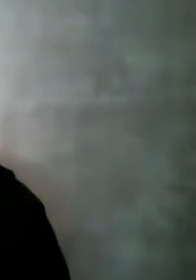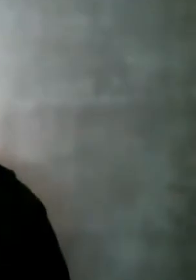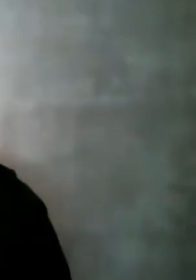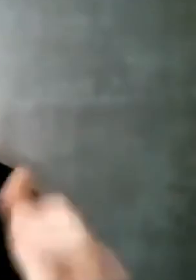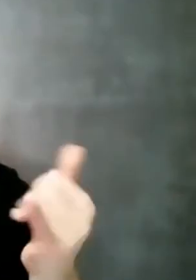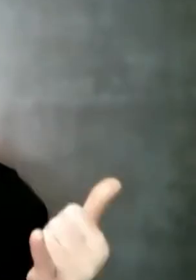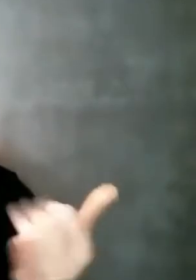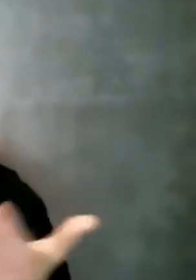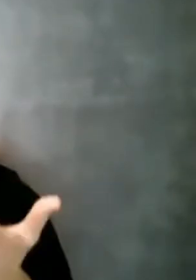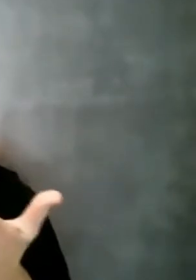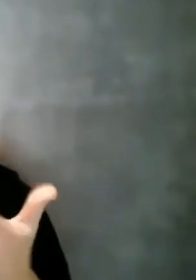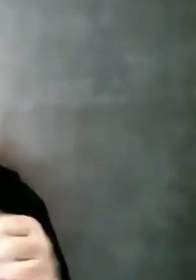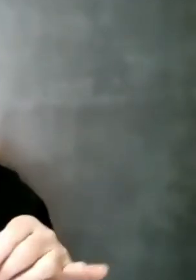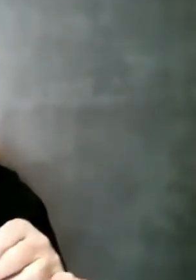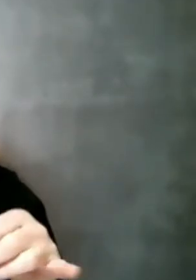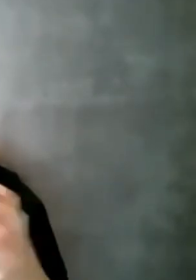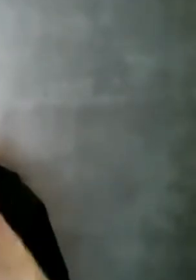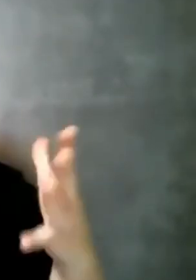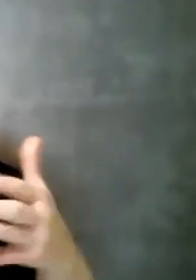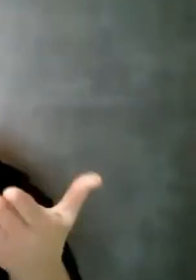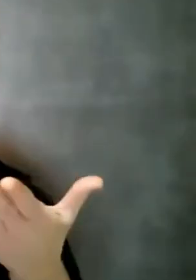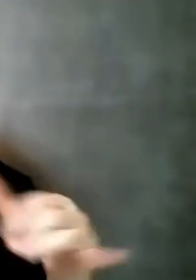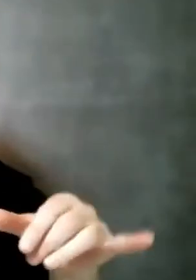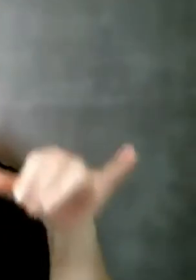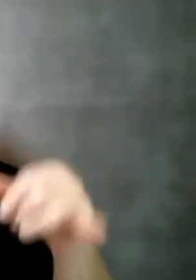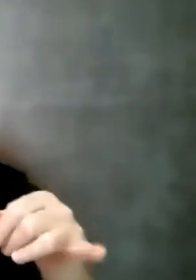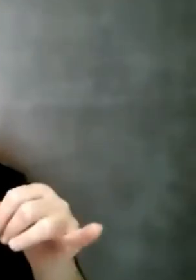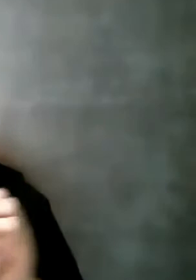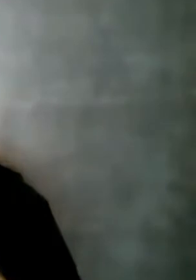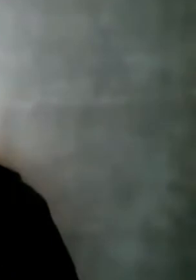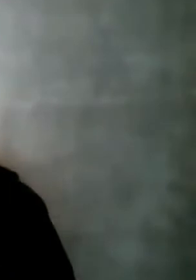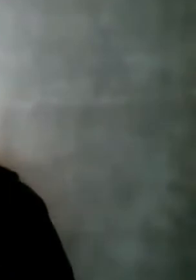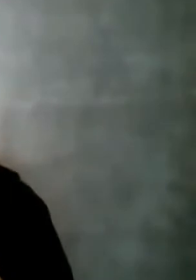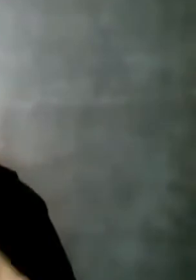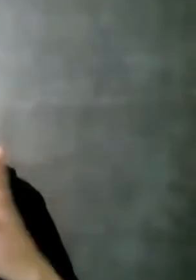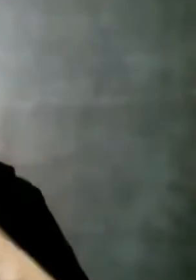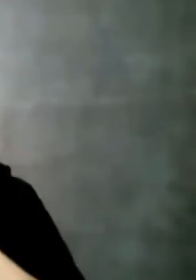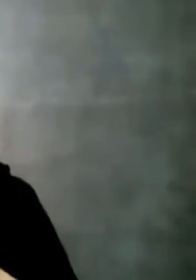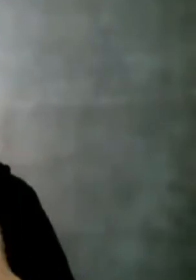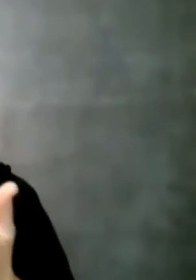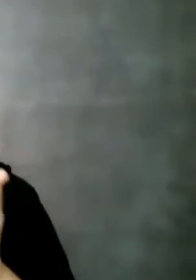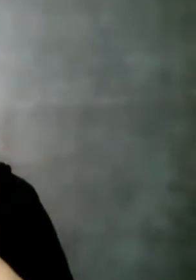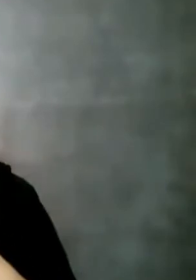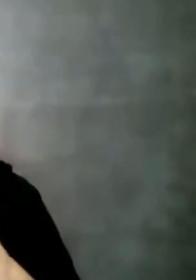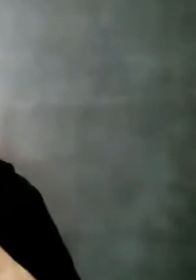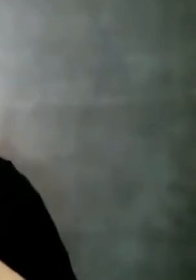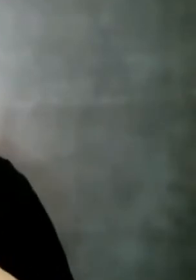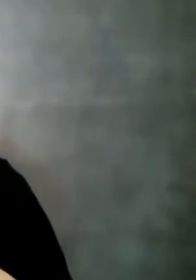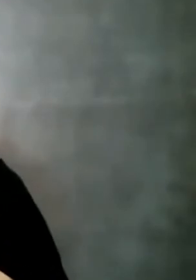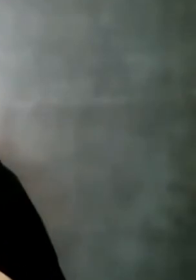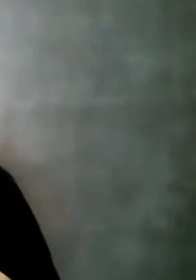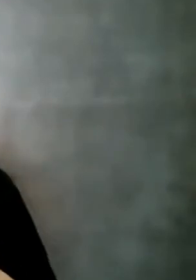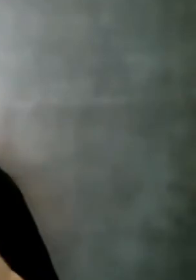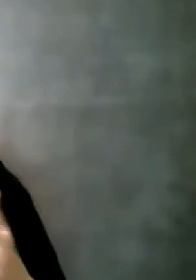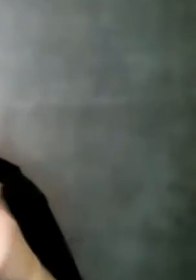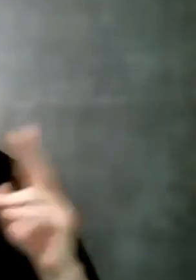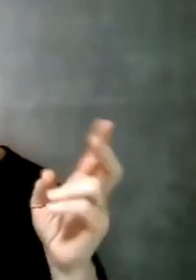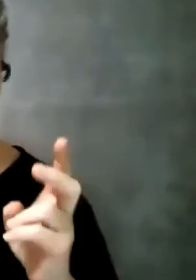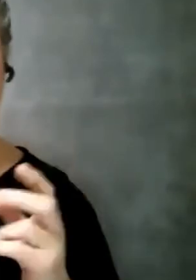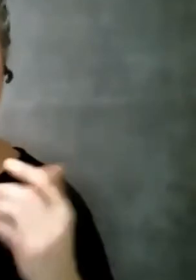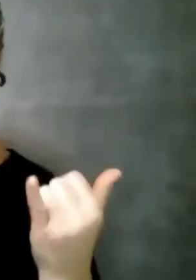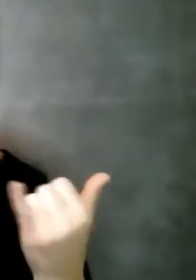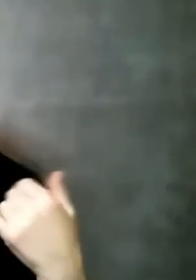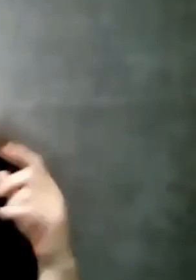a great amount of interest there because exactly because how important the topic is. So I'm going to switch to